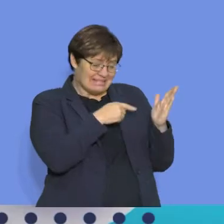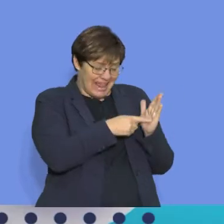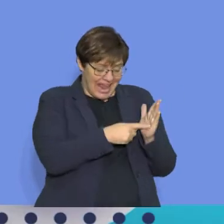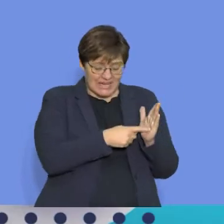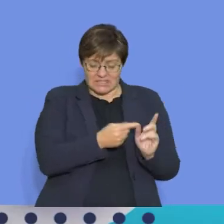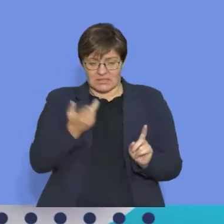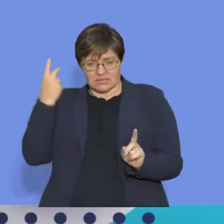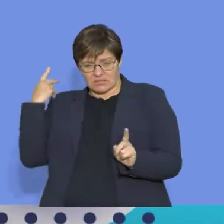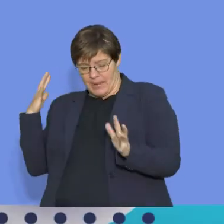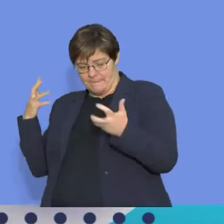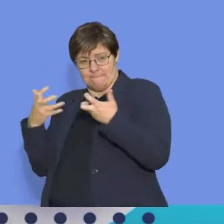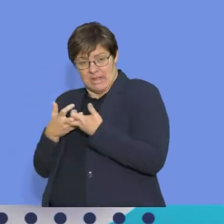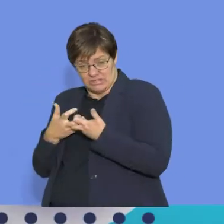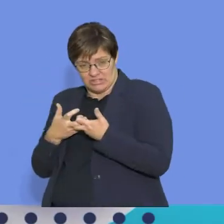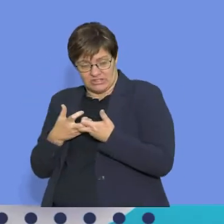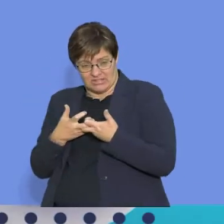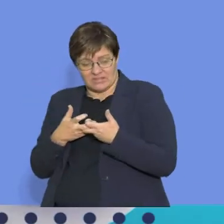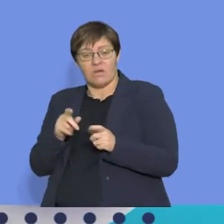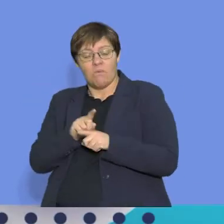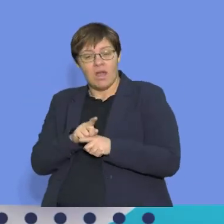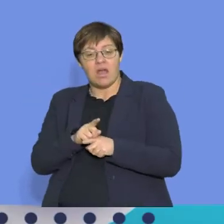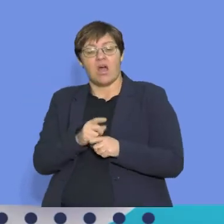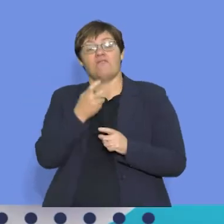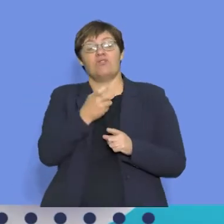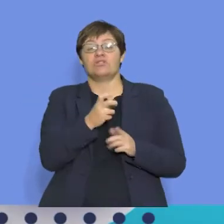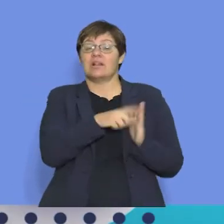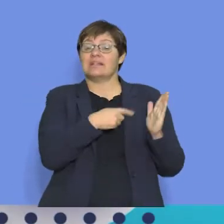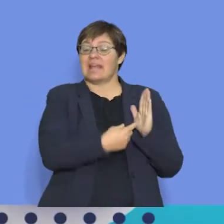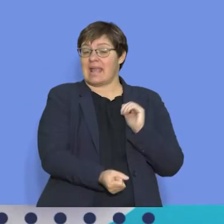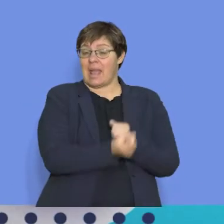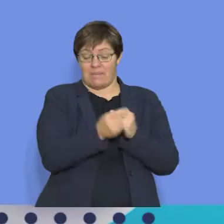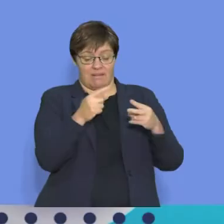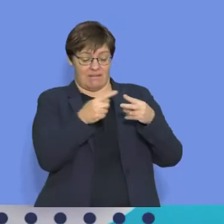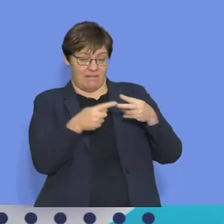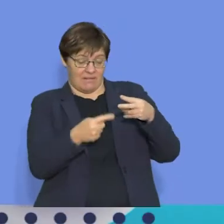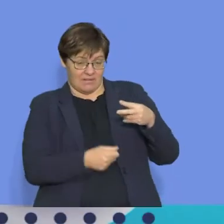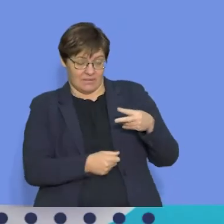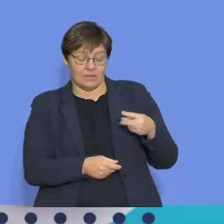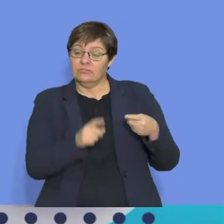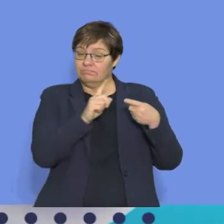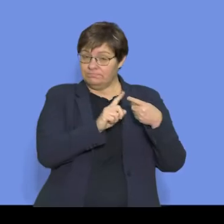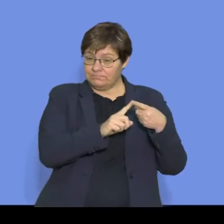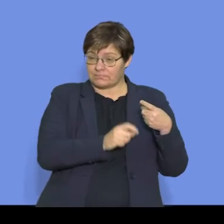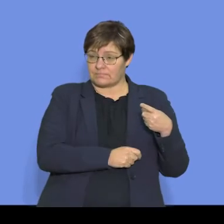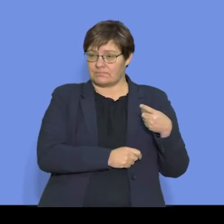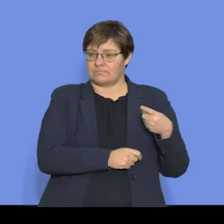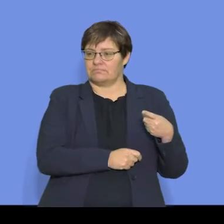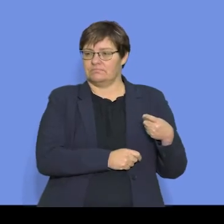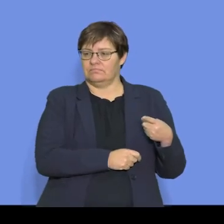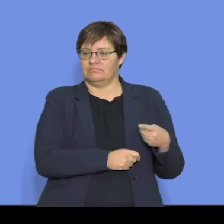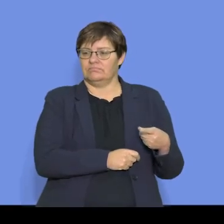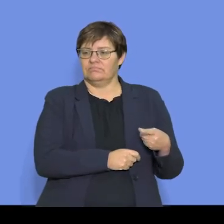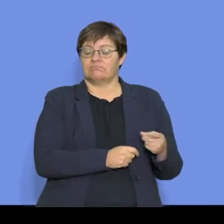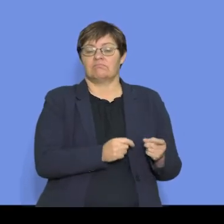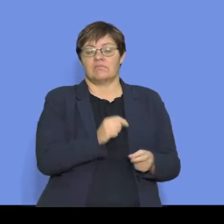the fossils are found. And there are two ways that fossil dating can occur. First one is